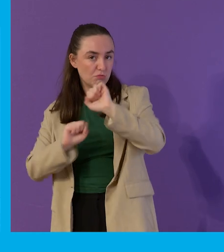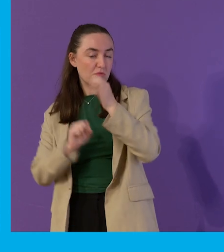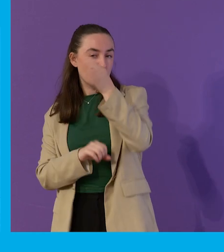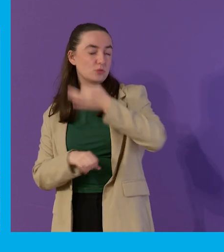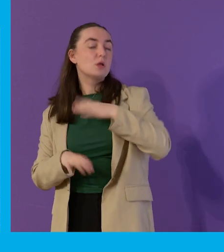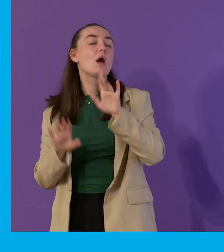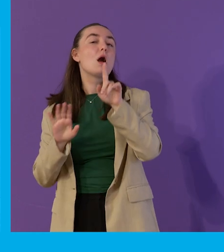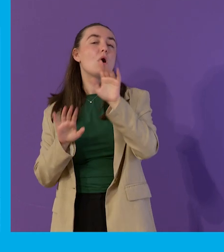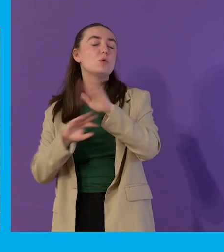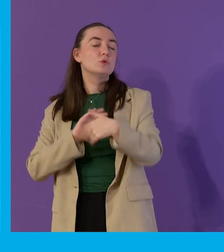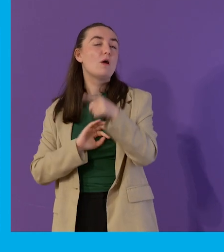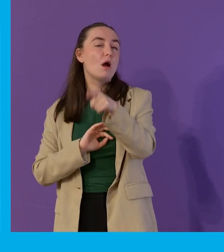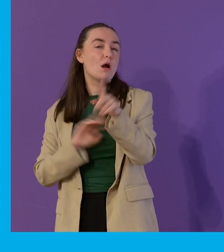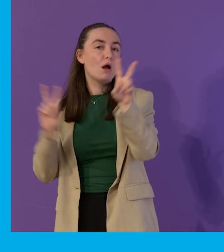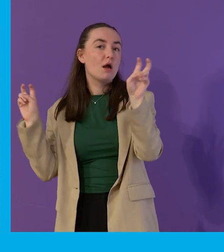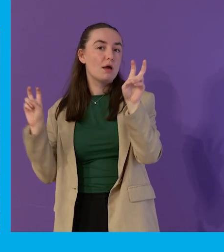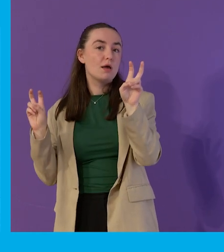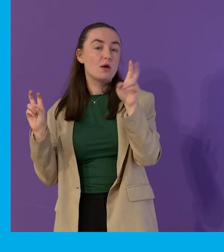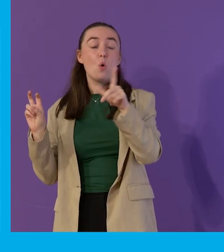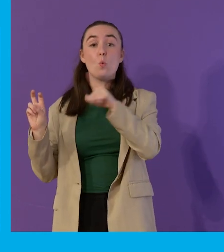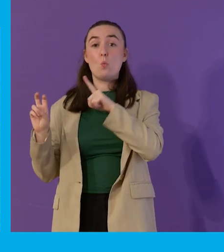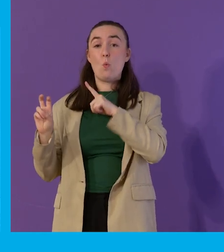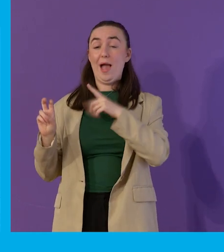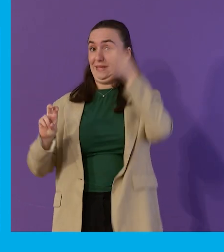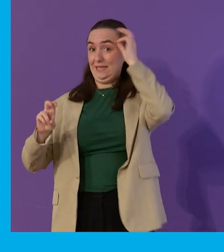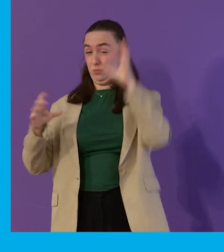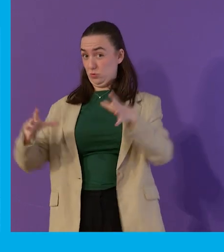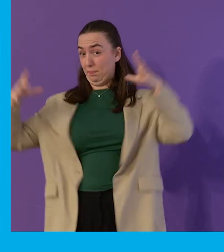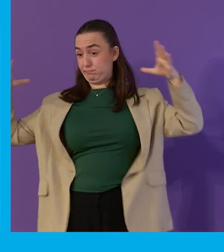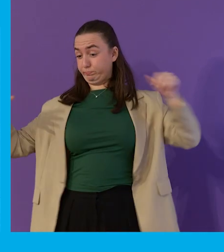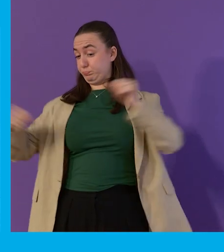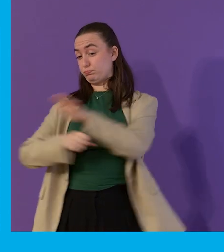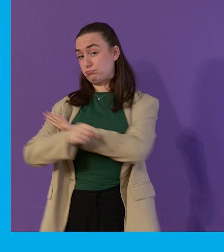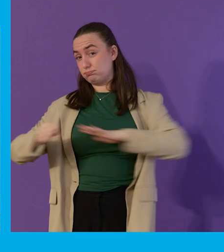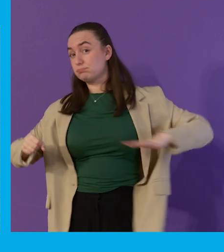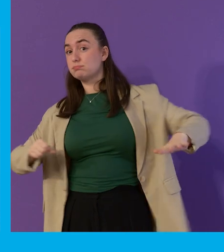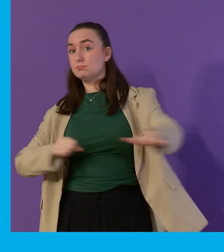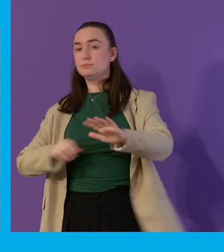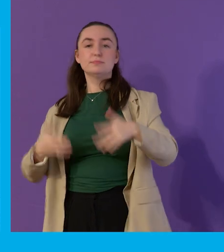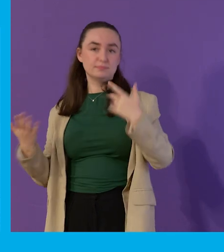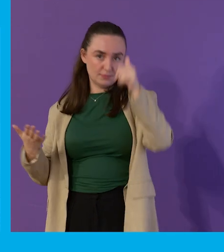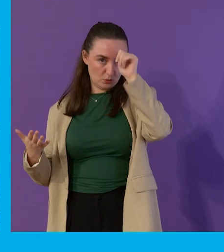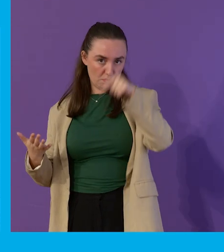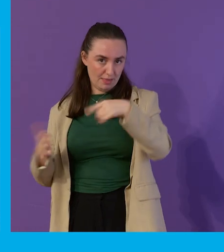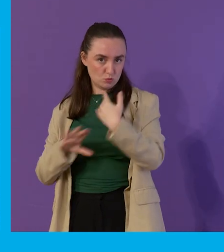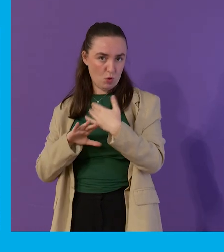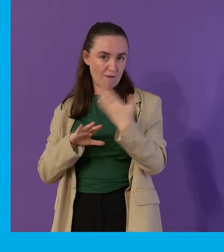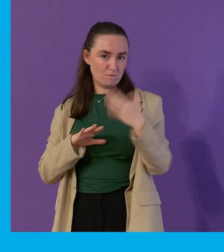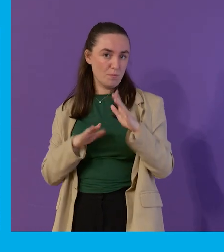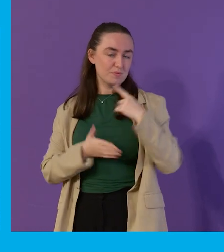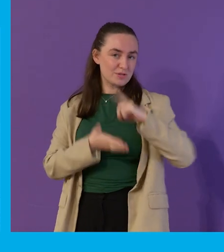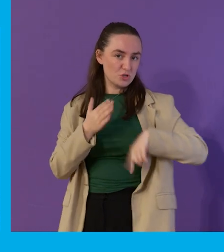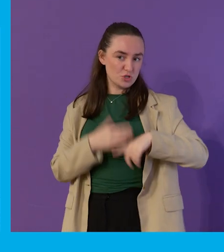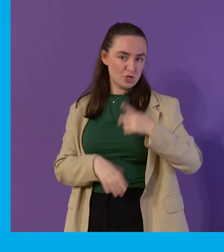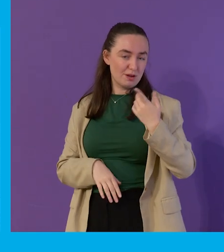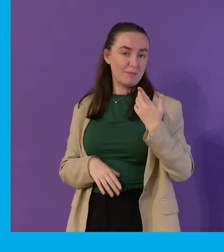around why do we have the size of councils that we have? And I know that that's certainly the work from our Boundaries Commission and having to